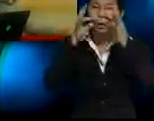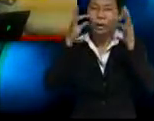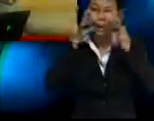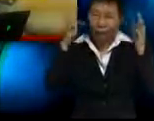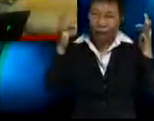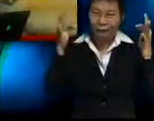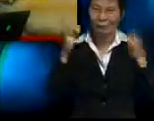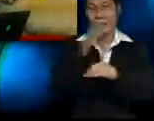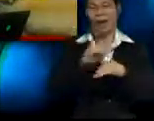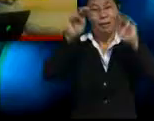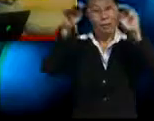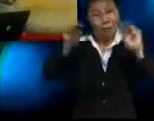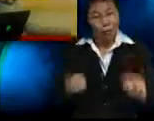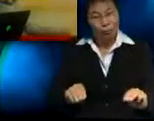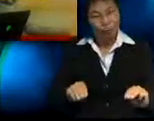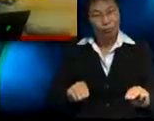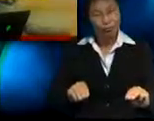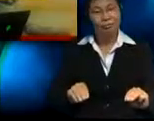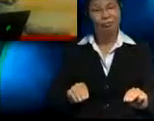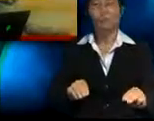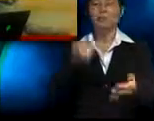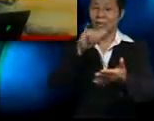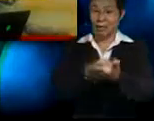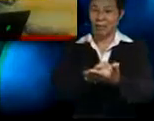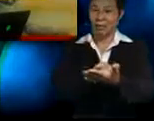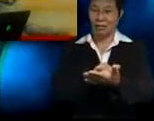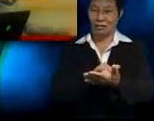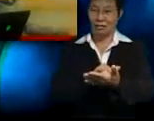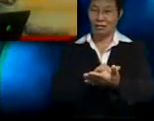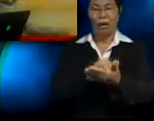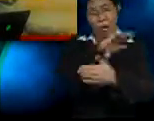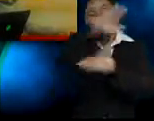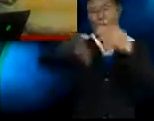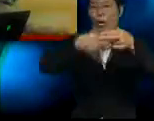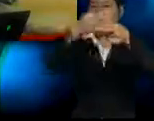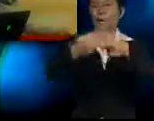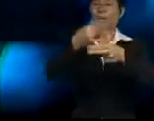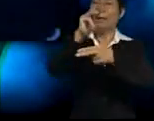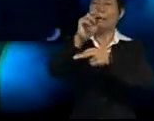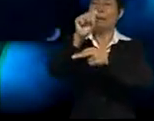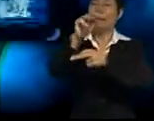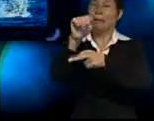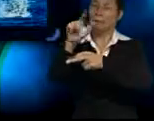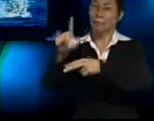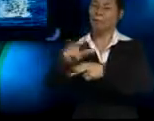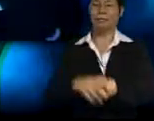of course, human beings, that's you, are all mammals.